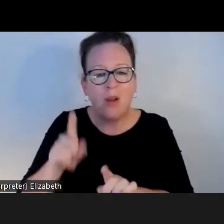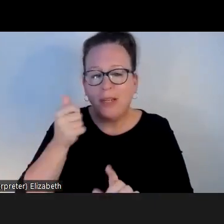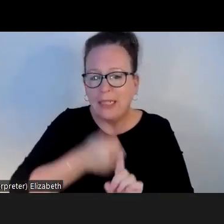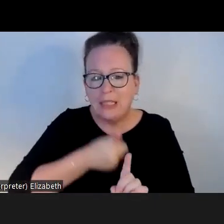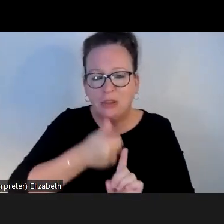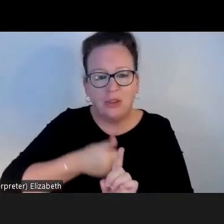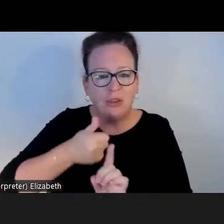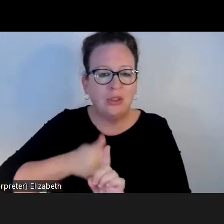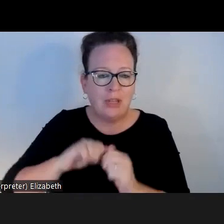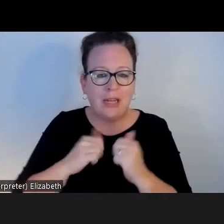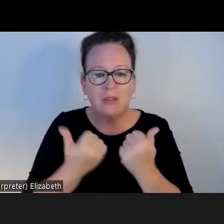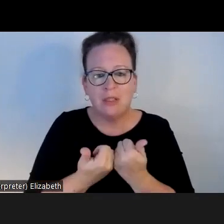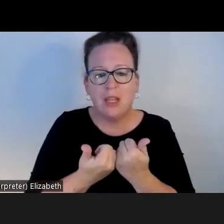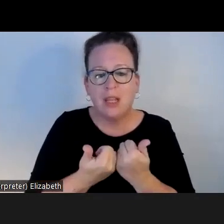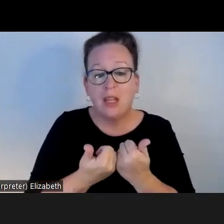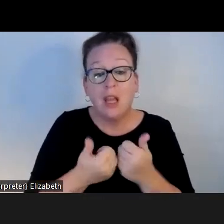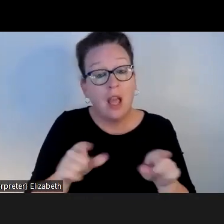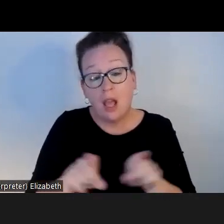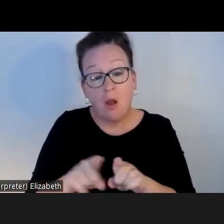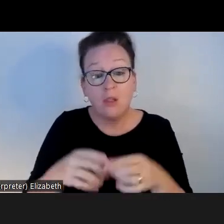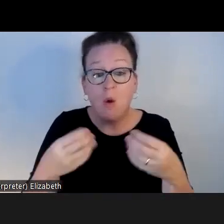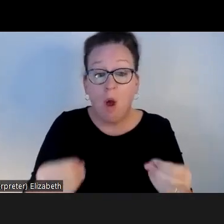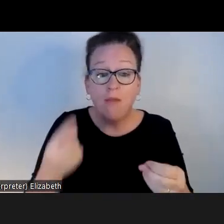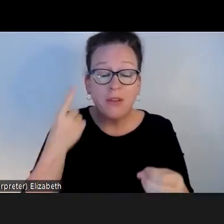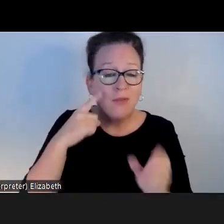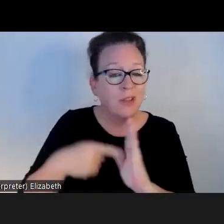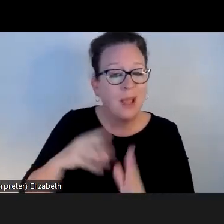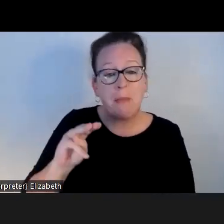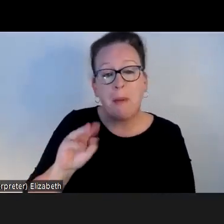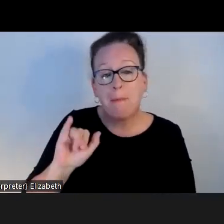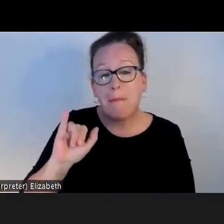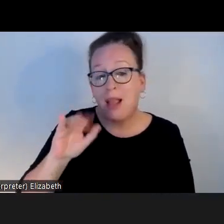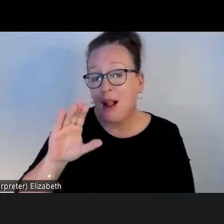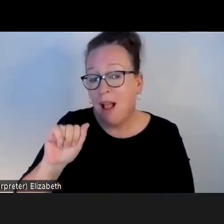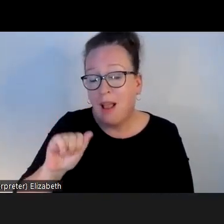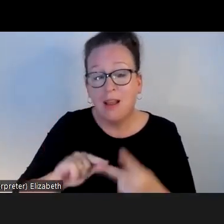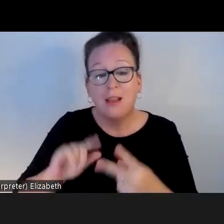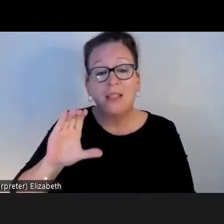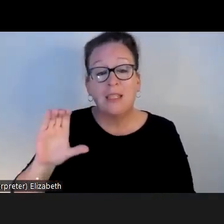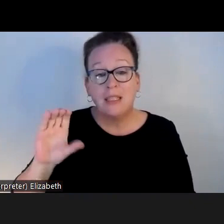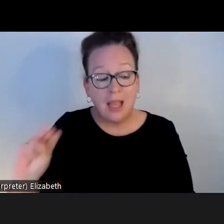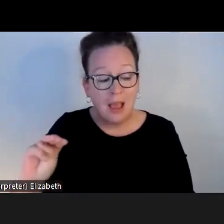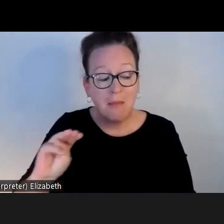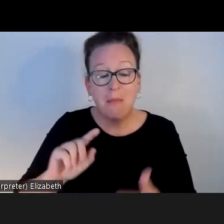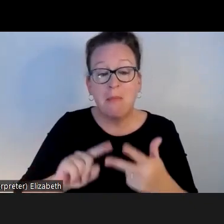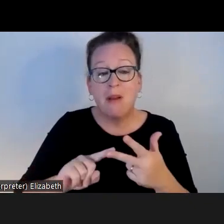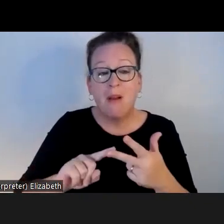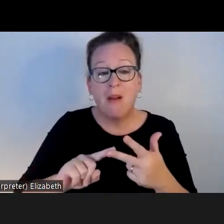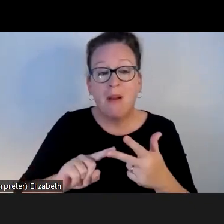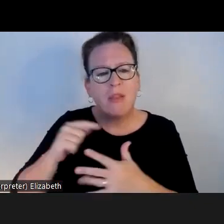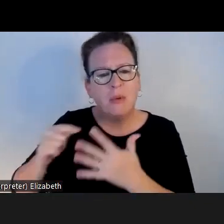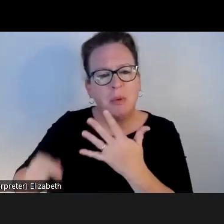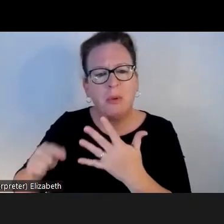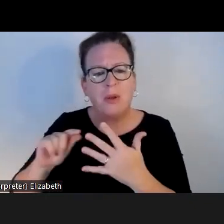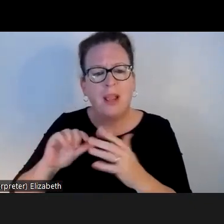and even office, so like the MIPA office, CZM, other agencies in office